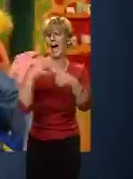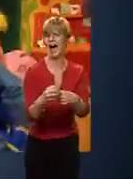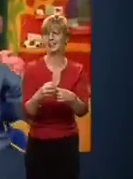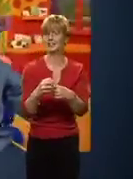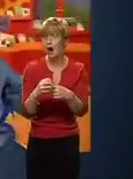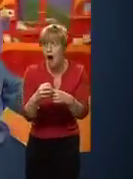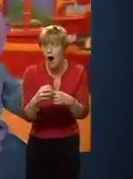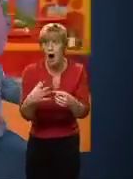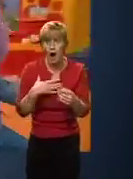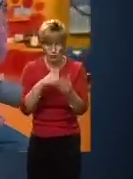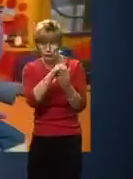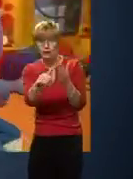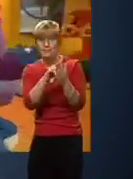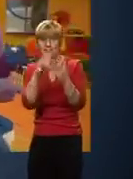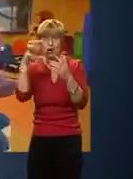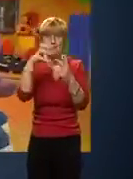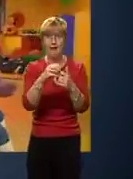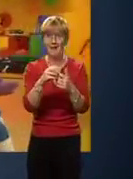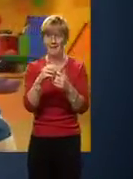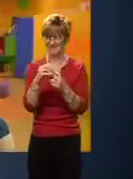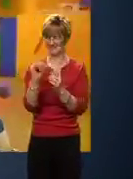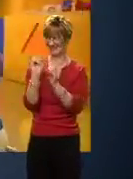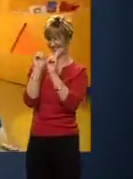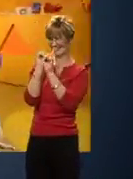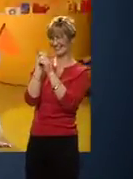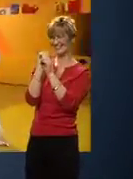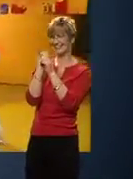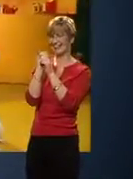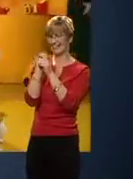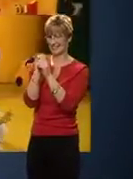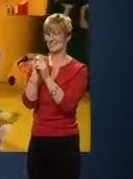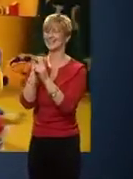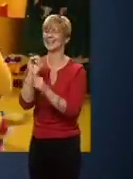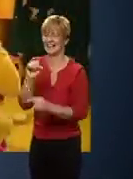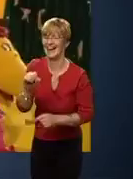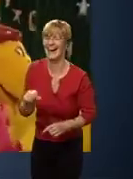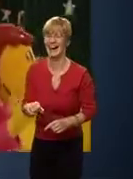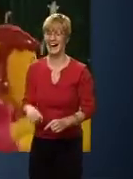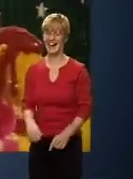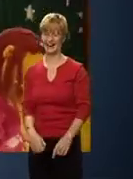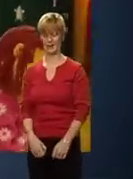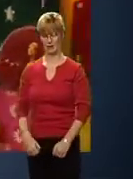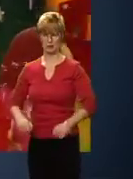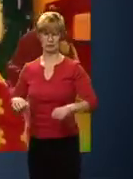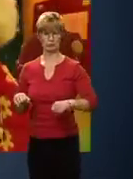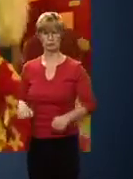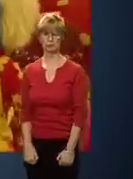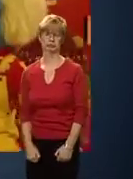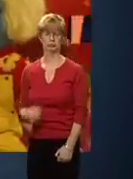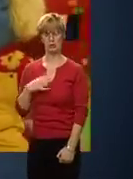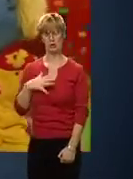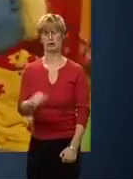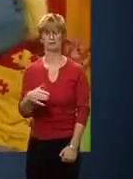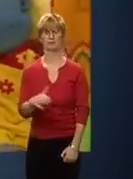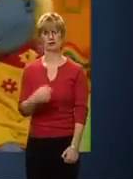my finger so. Which finger did it bite? This little finger on my right. I want to catch a fish.